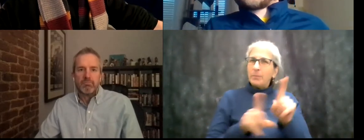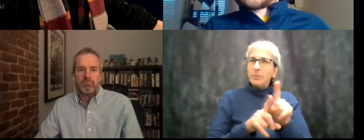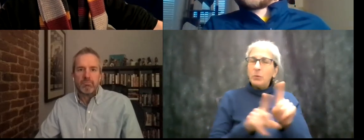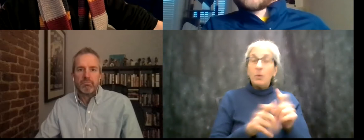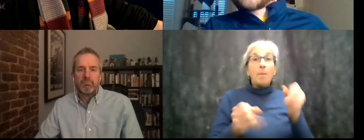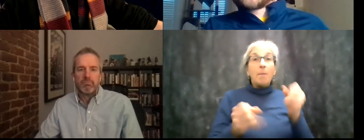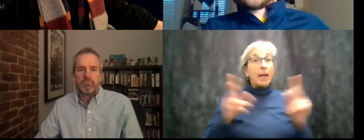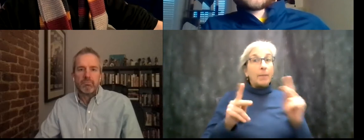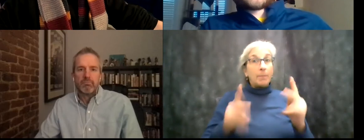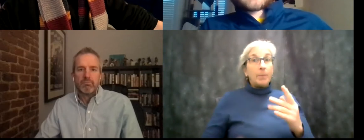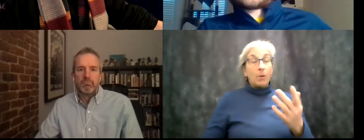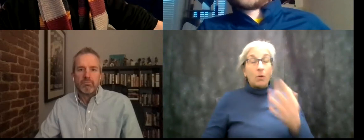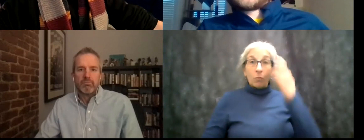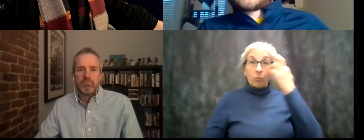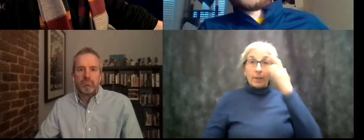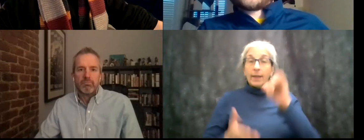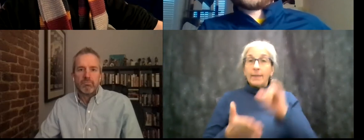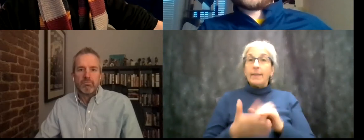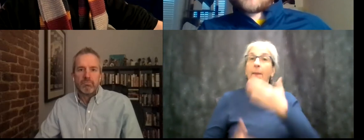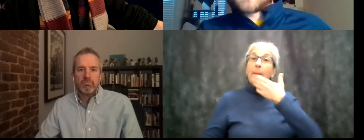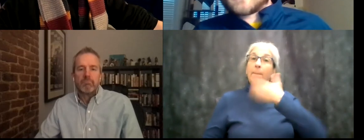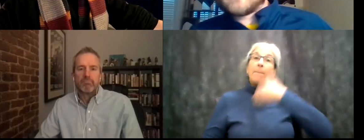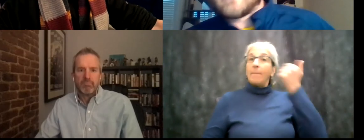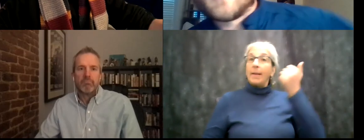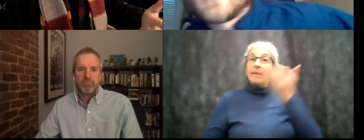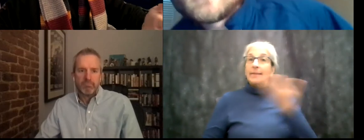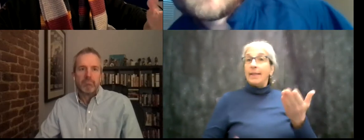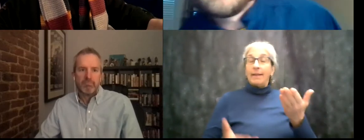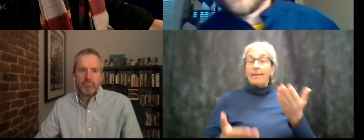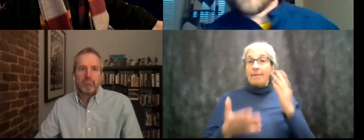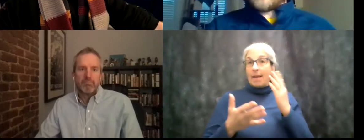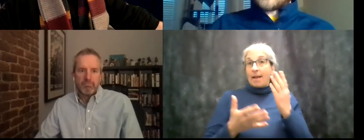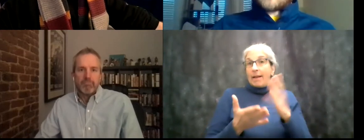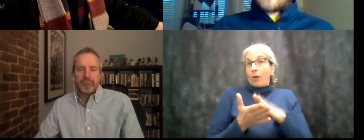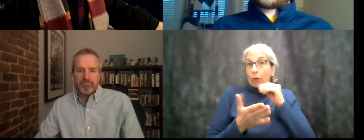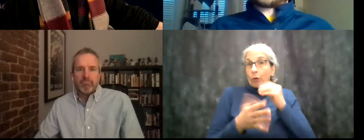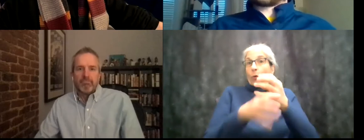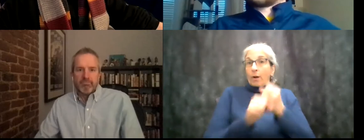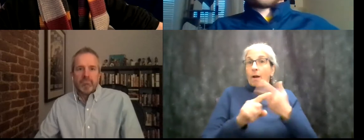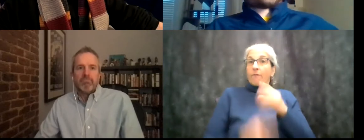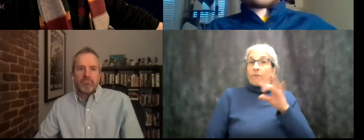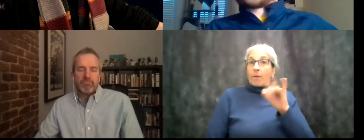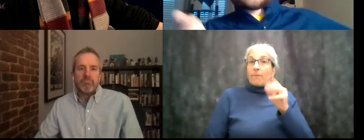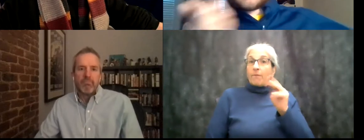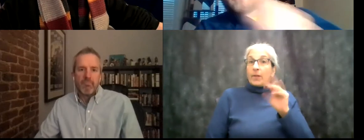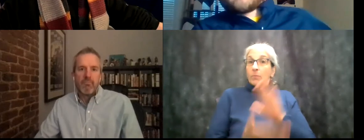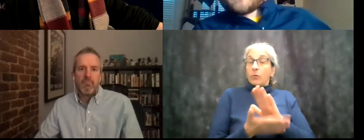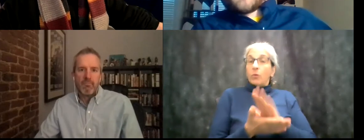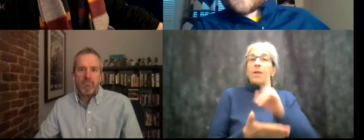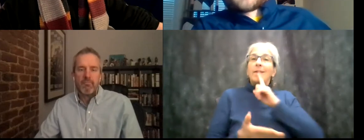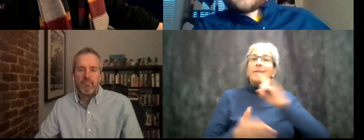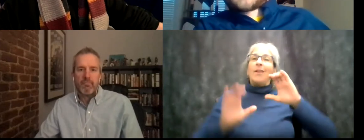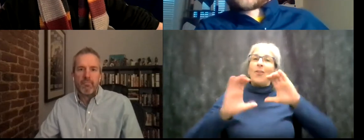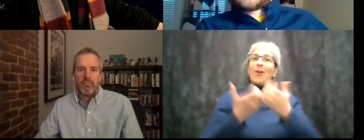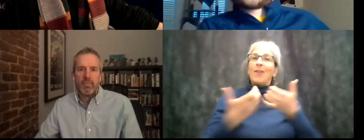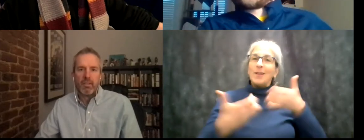value they got out of film school is the classmates that they made and the network that they develop right while they're there, because all of a sudden some, you know,